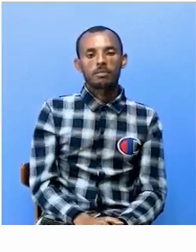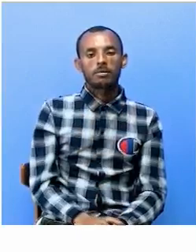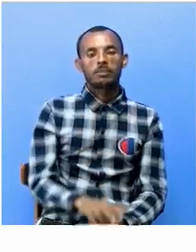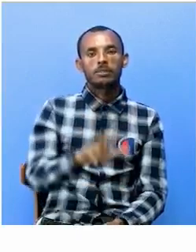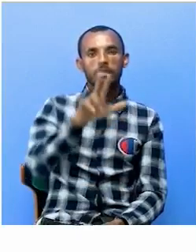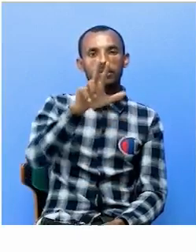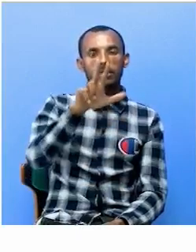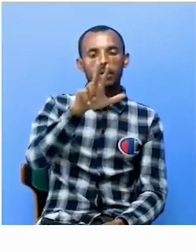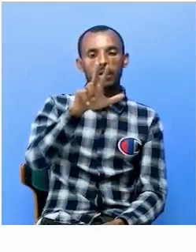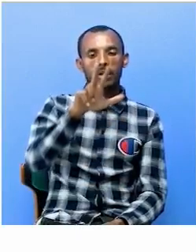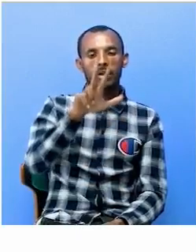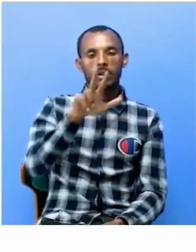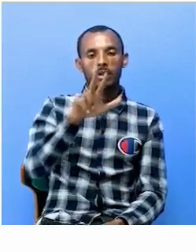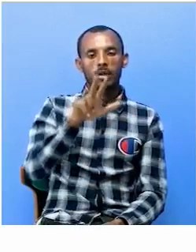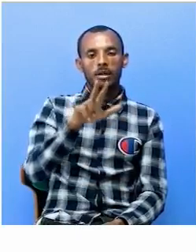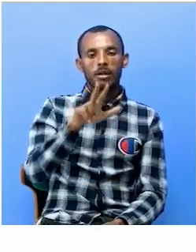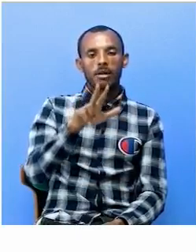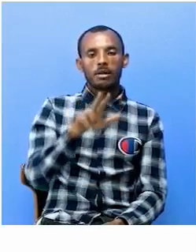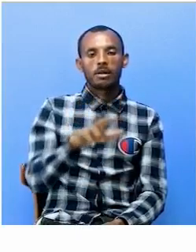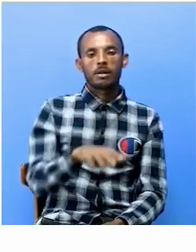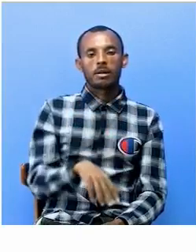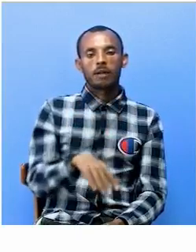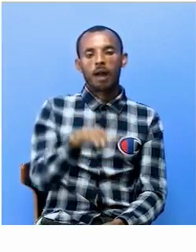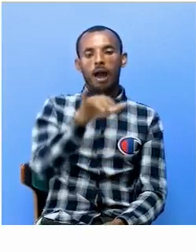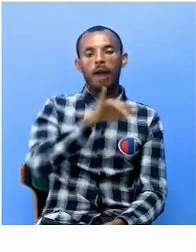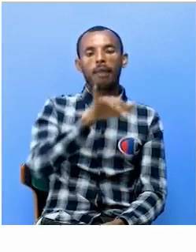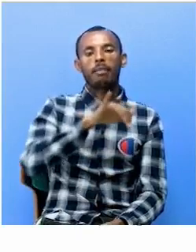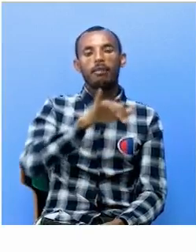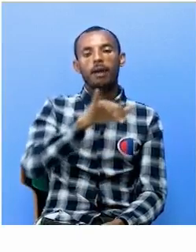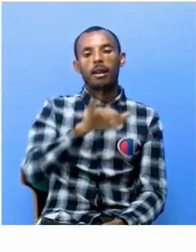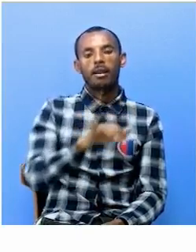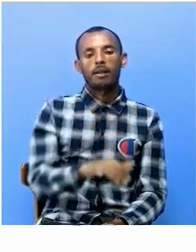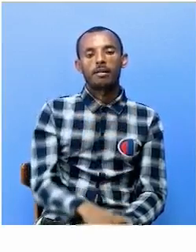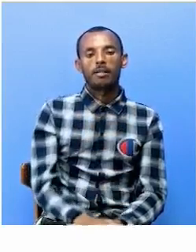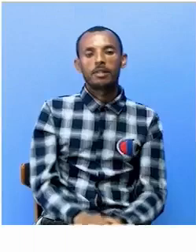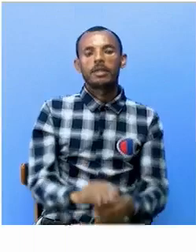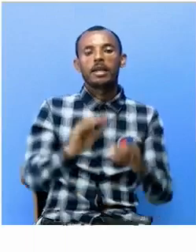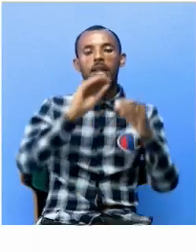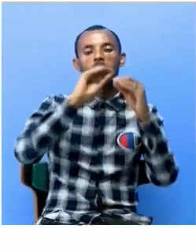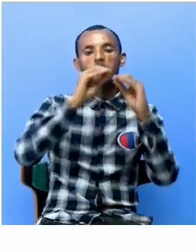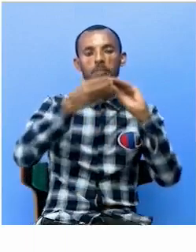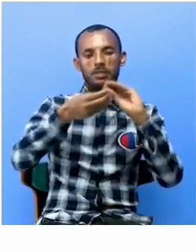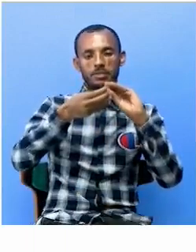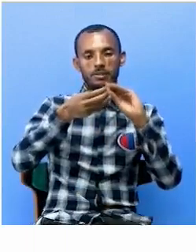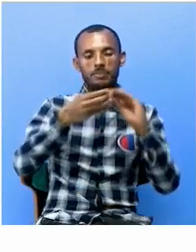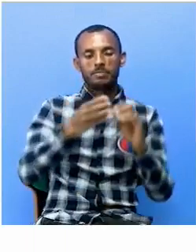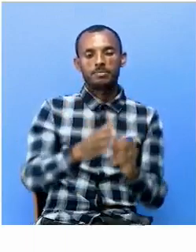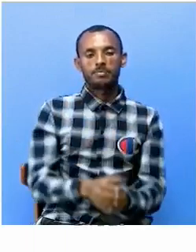numbers.